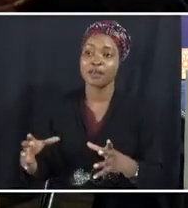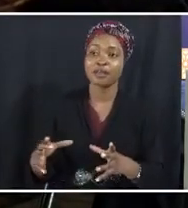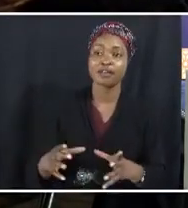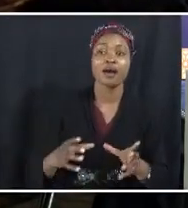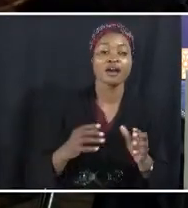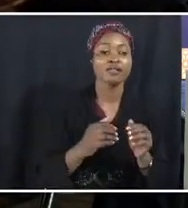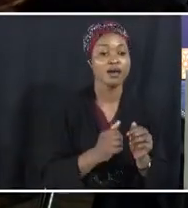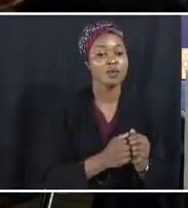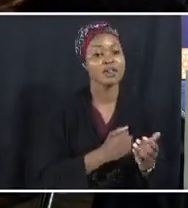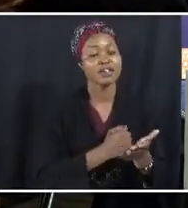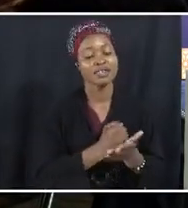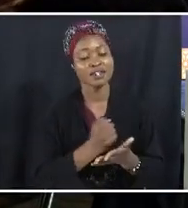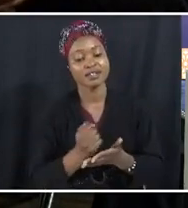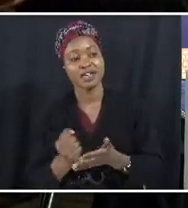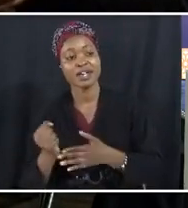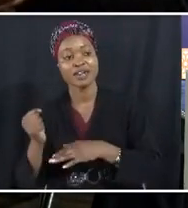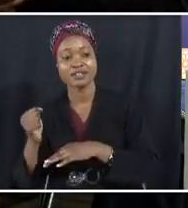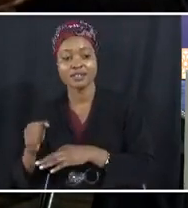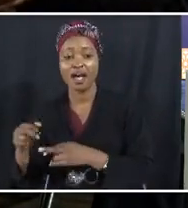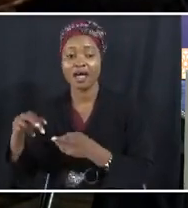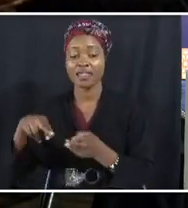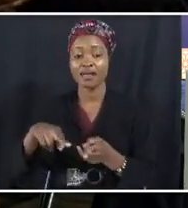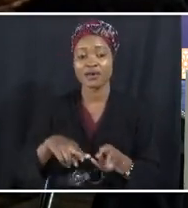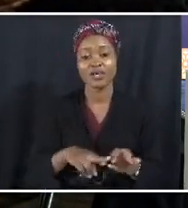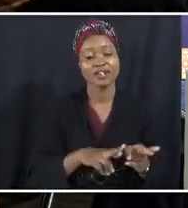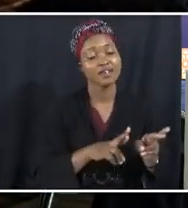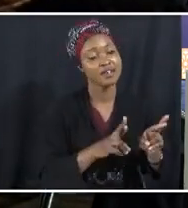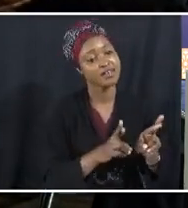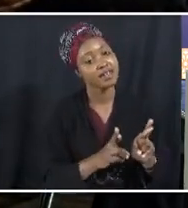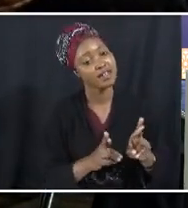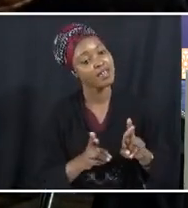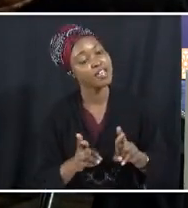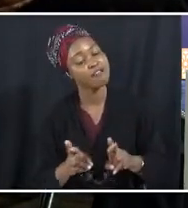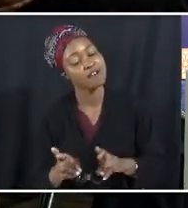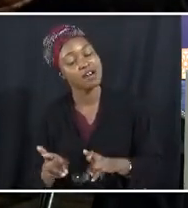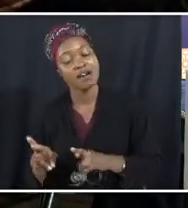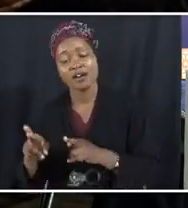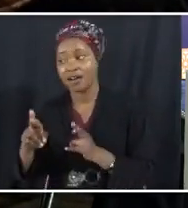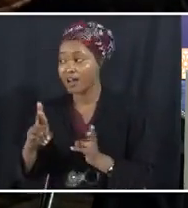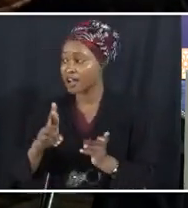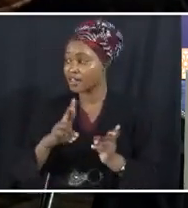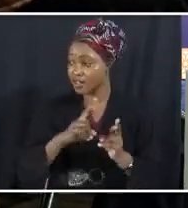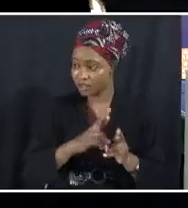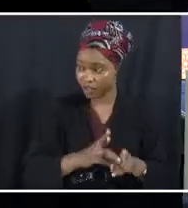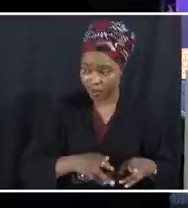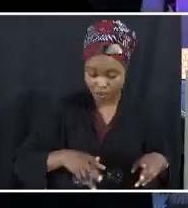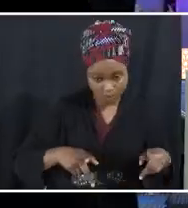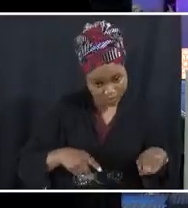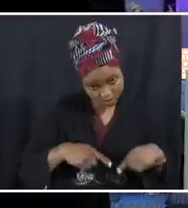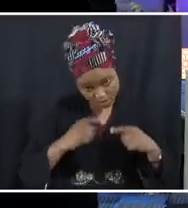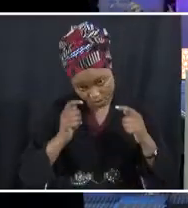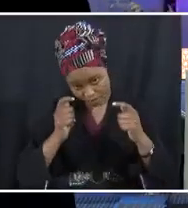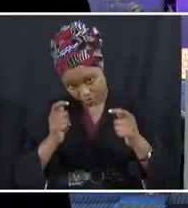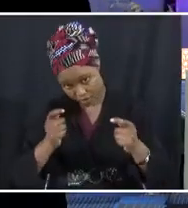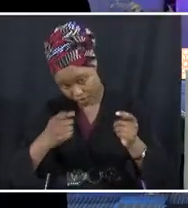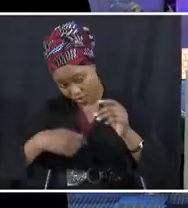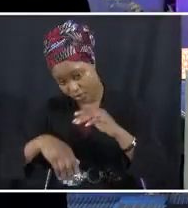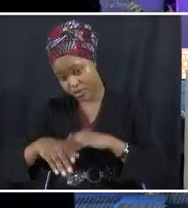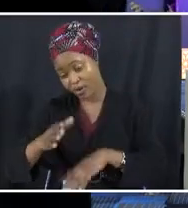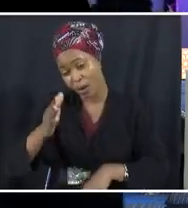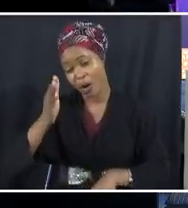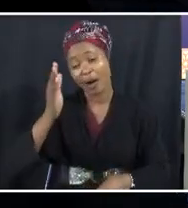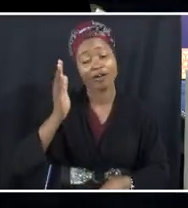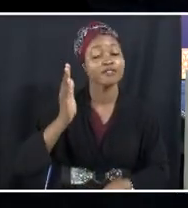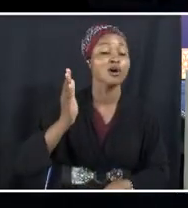river. Gather with the saints at the river that flows by the